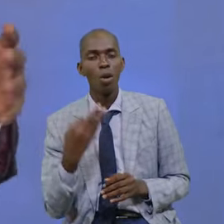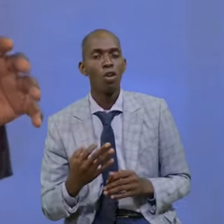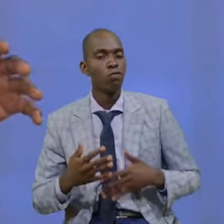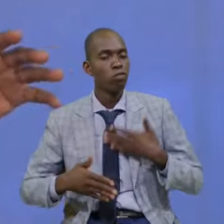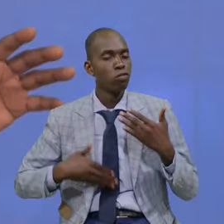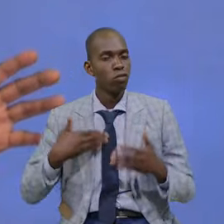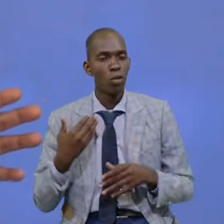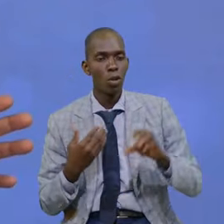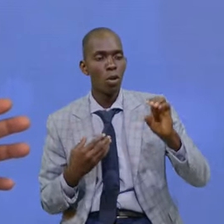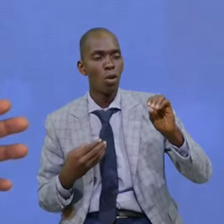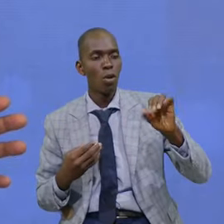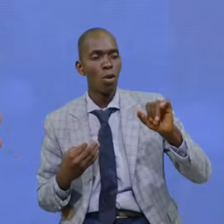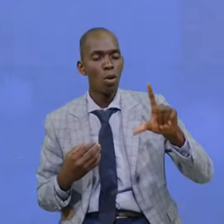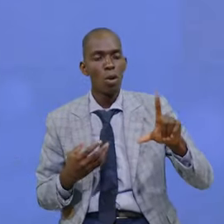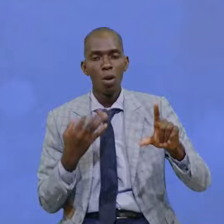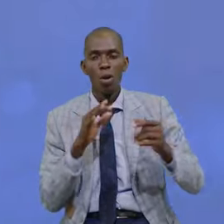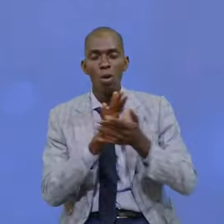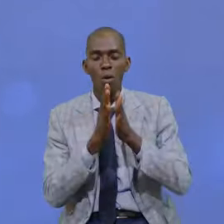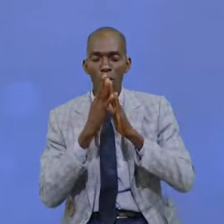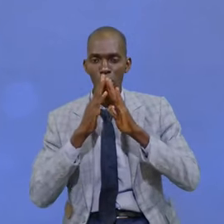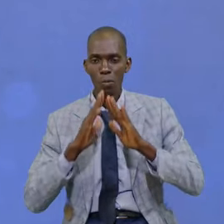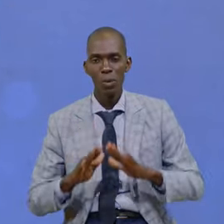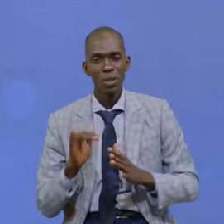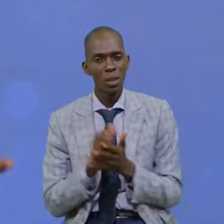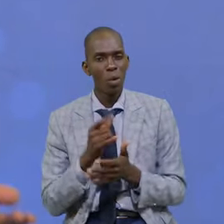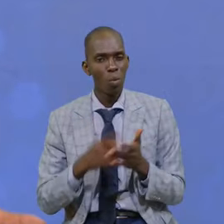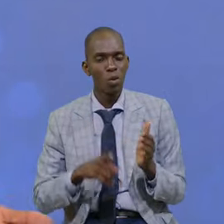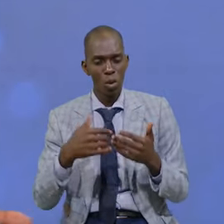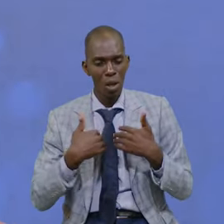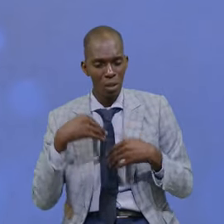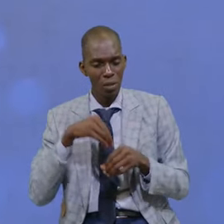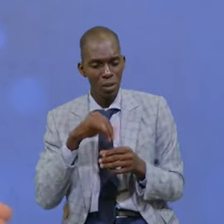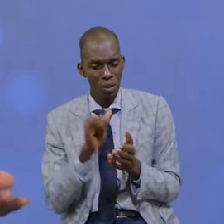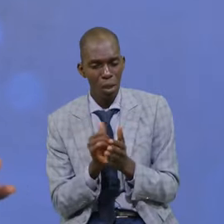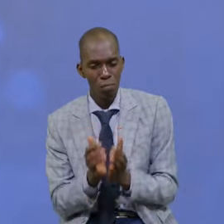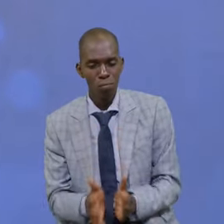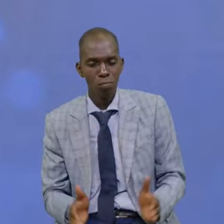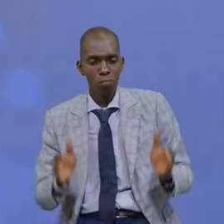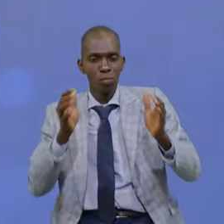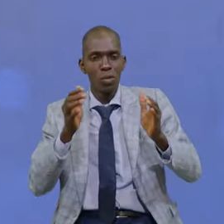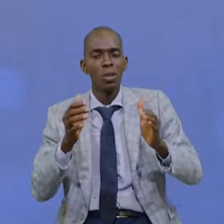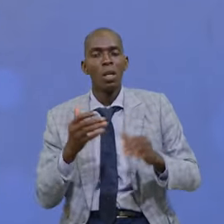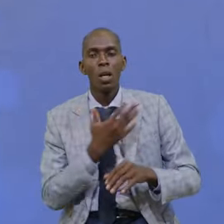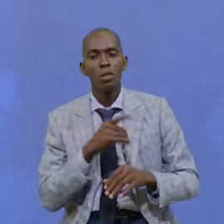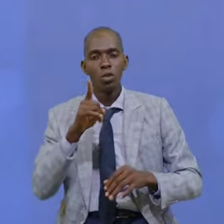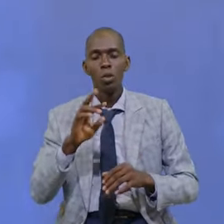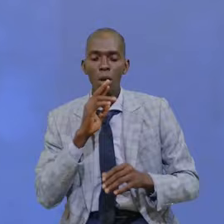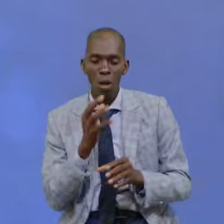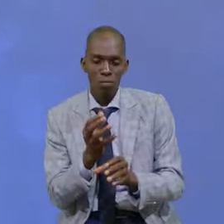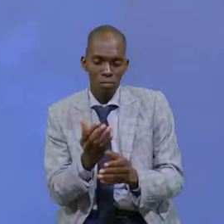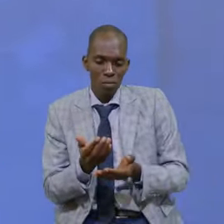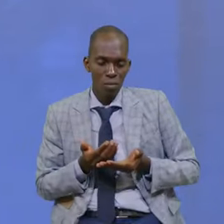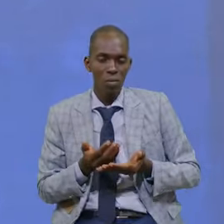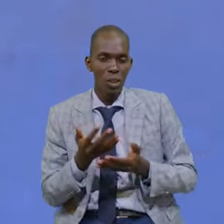of peace. That's what you have inside that vessel, and you are bearing the vessel. What does